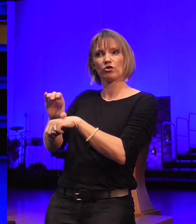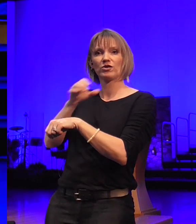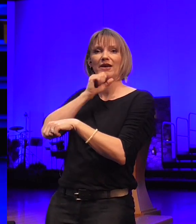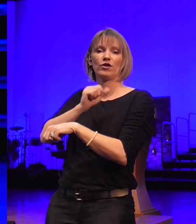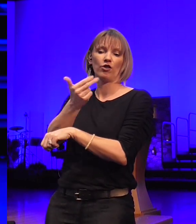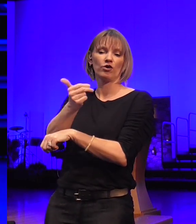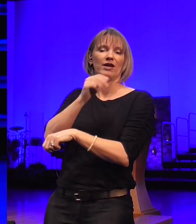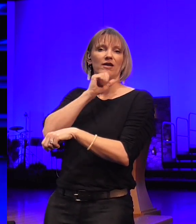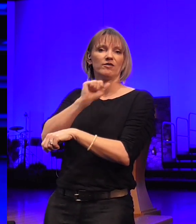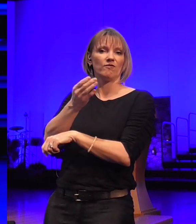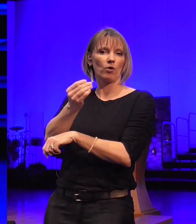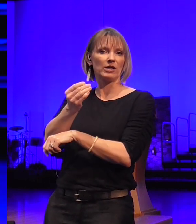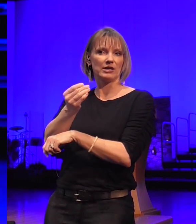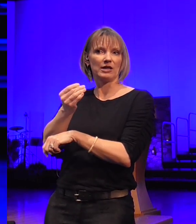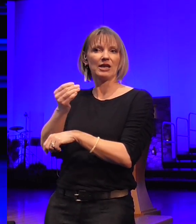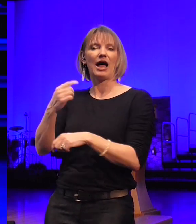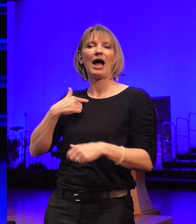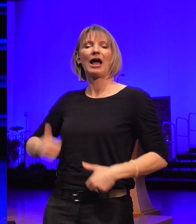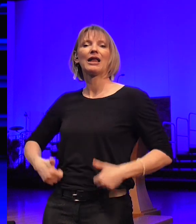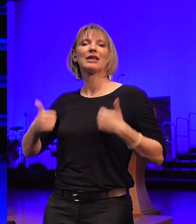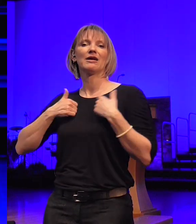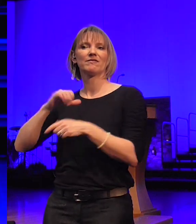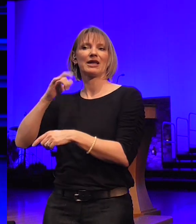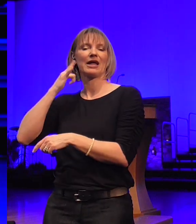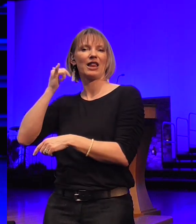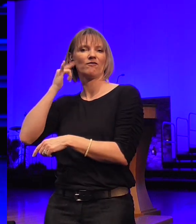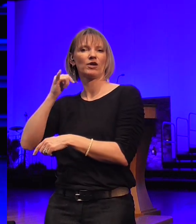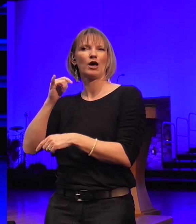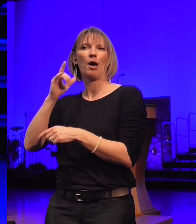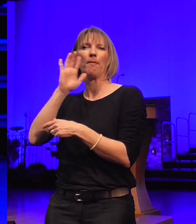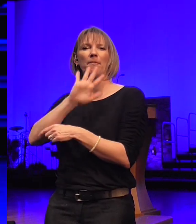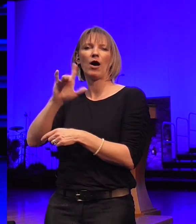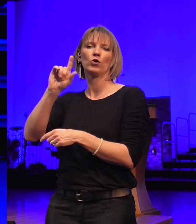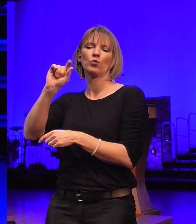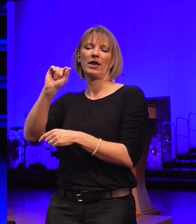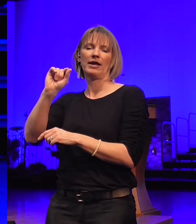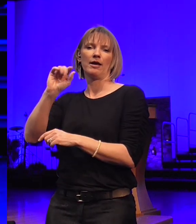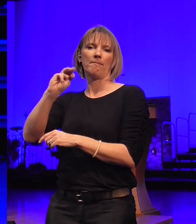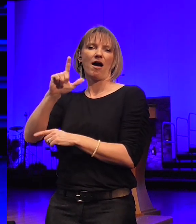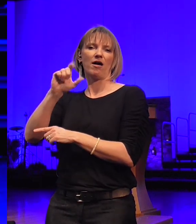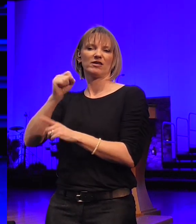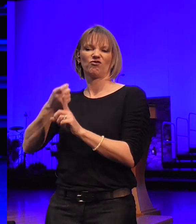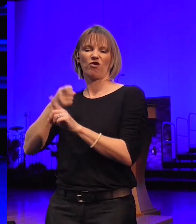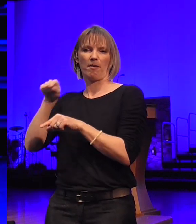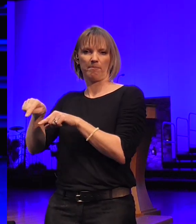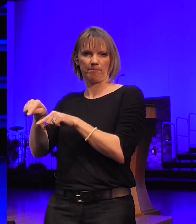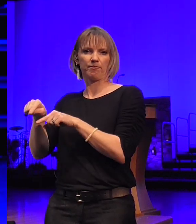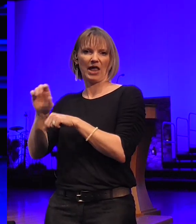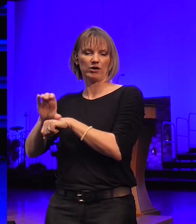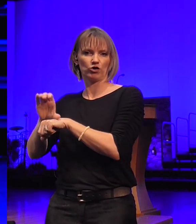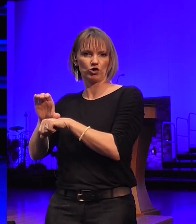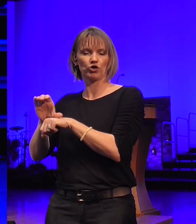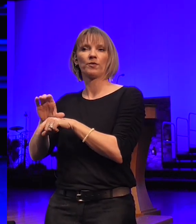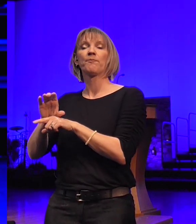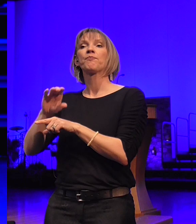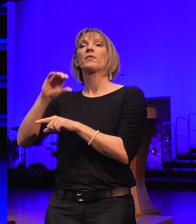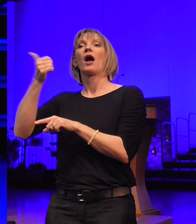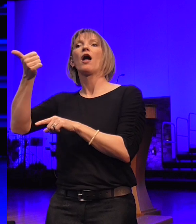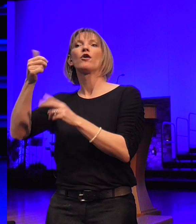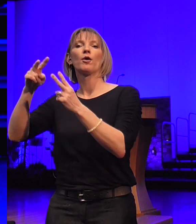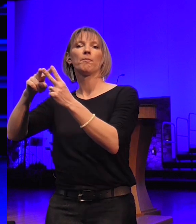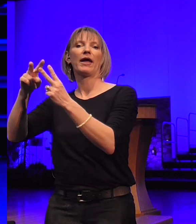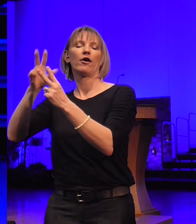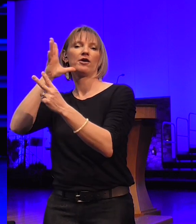13, 14 years old, I lived in Cypress, California, which was about 20 miles away from Huntington Beach. And Mary and Alan, the second parents that I